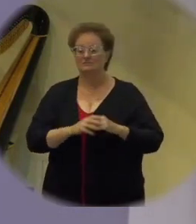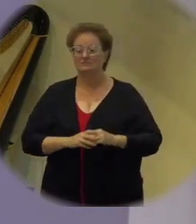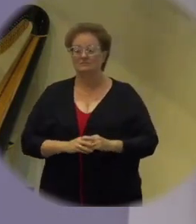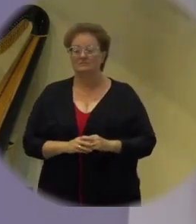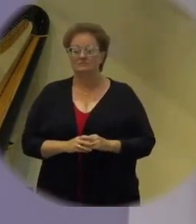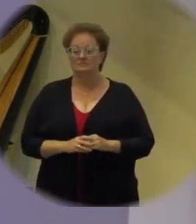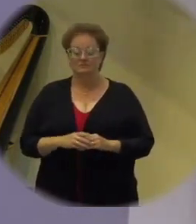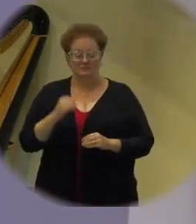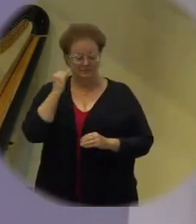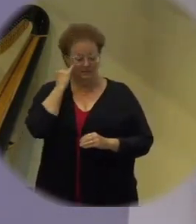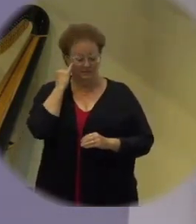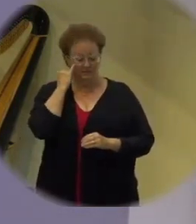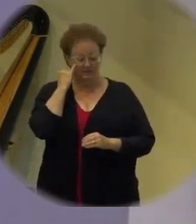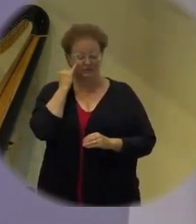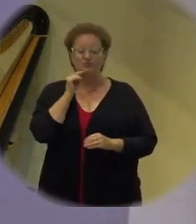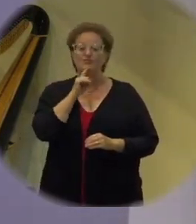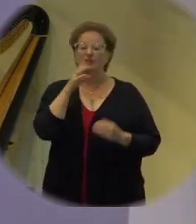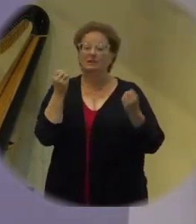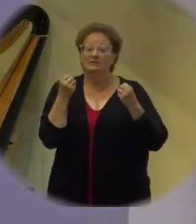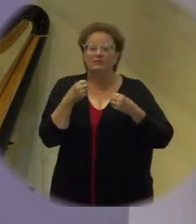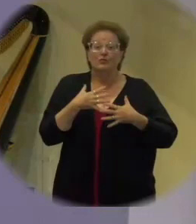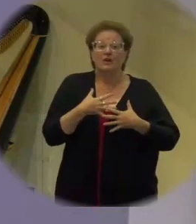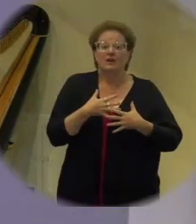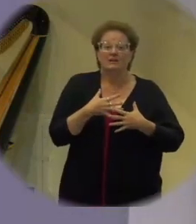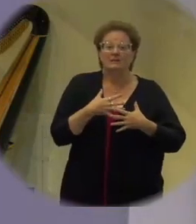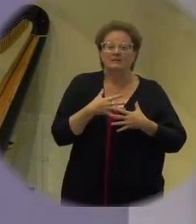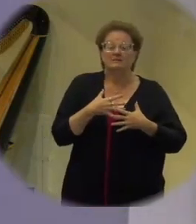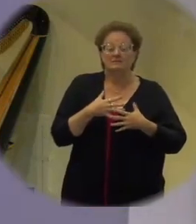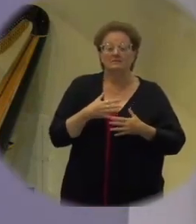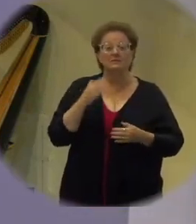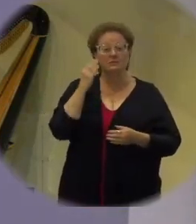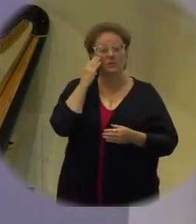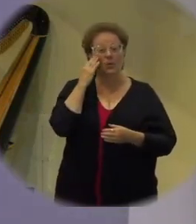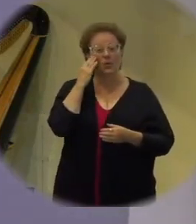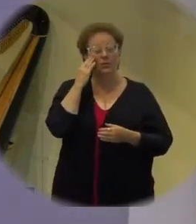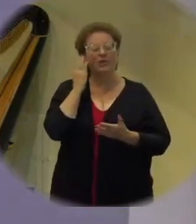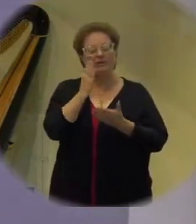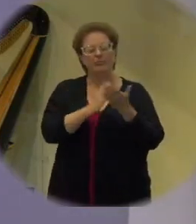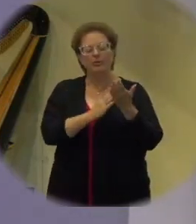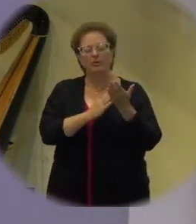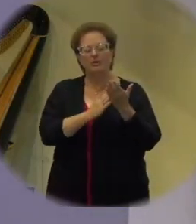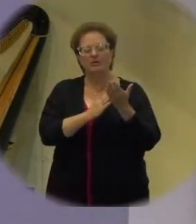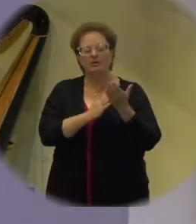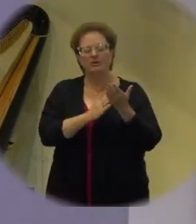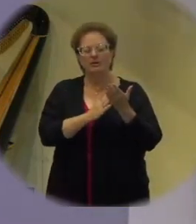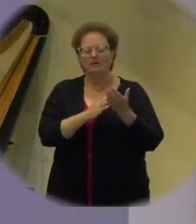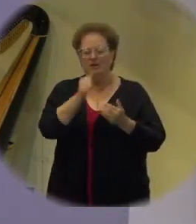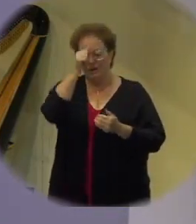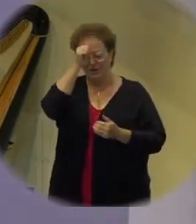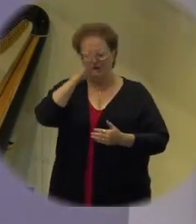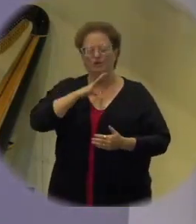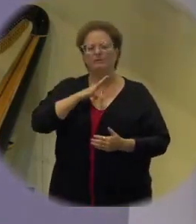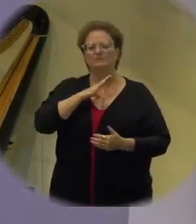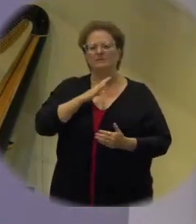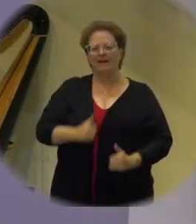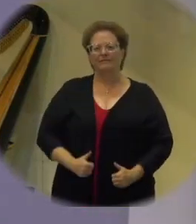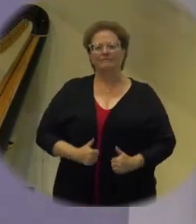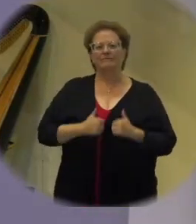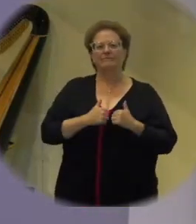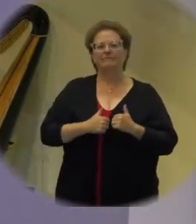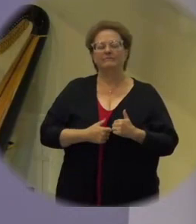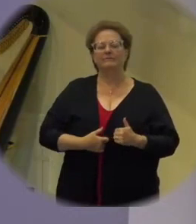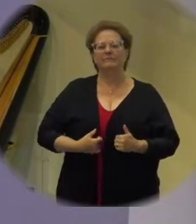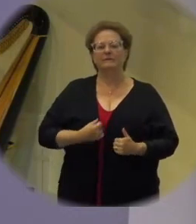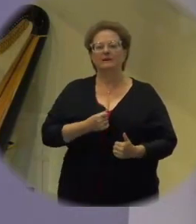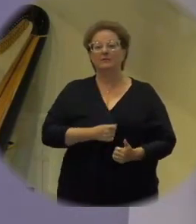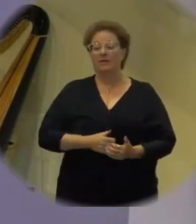thing. If you've ever been truly afraid, we need to understand that's just the human condition. You know, I was just thinking of things